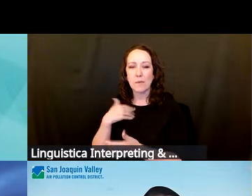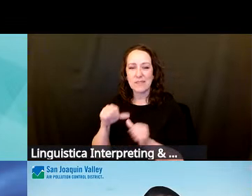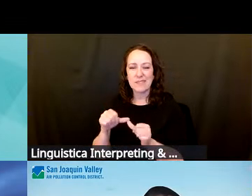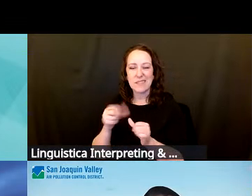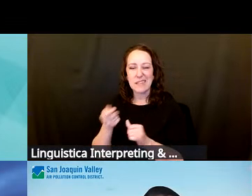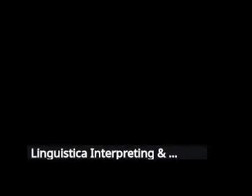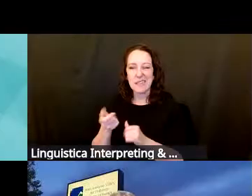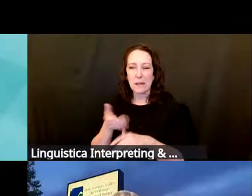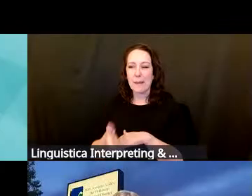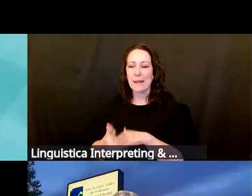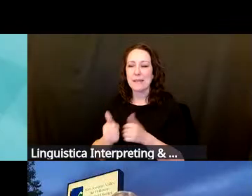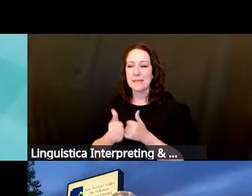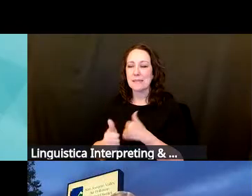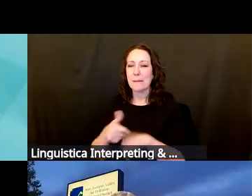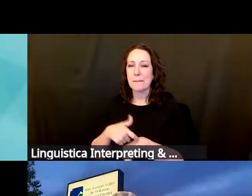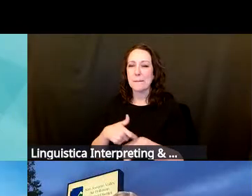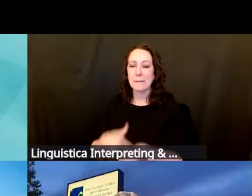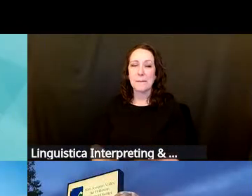time.